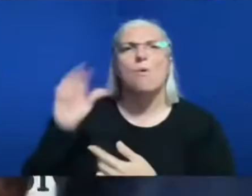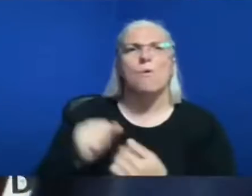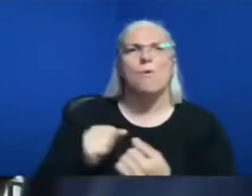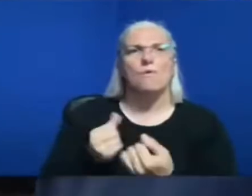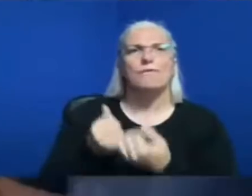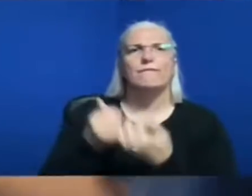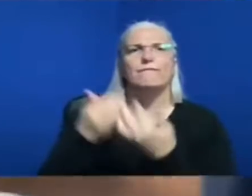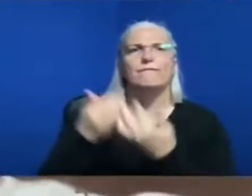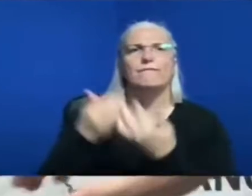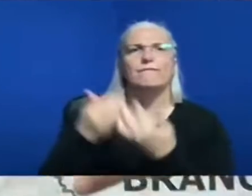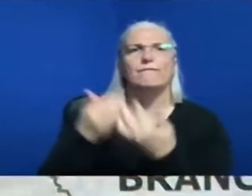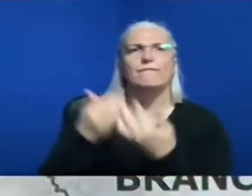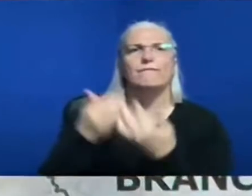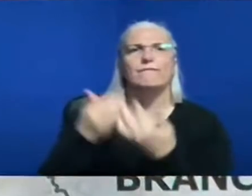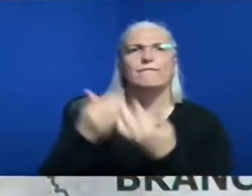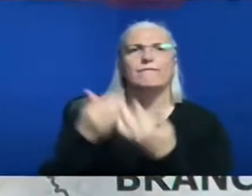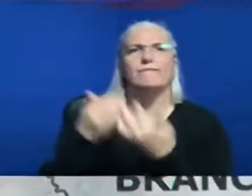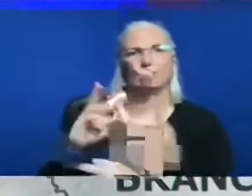is there